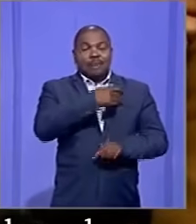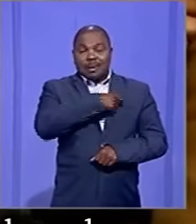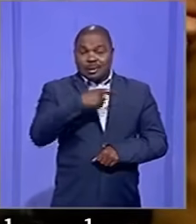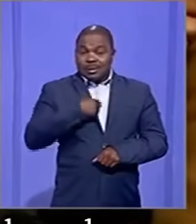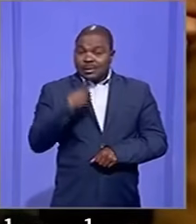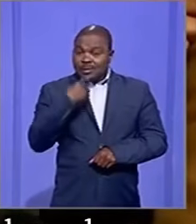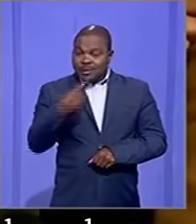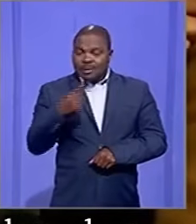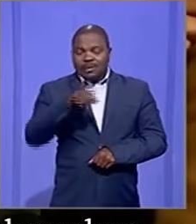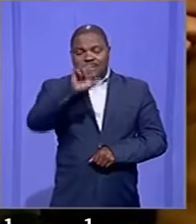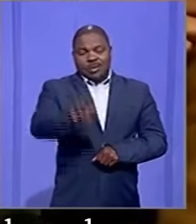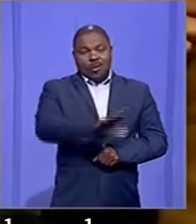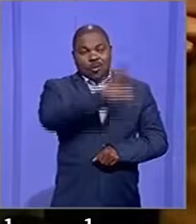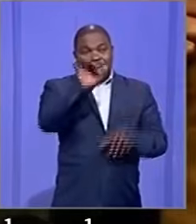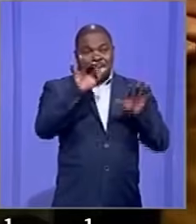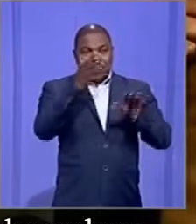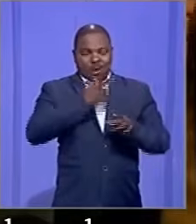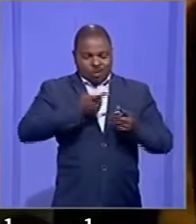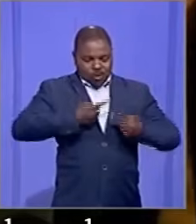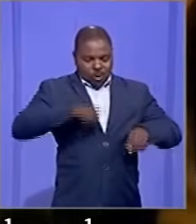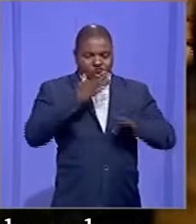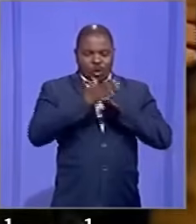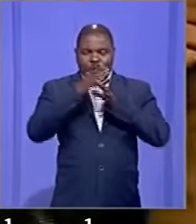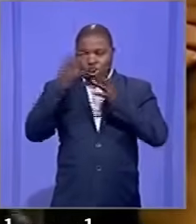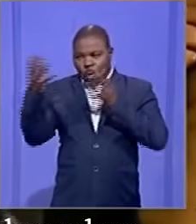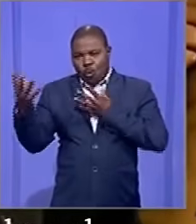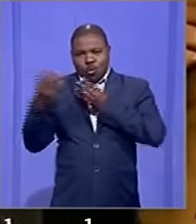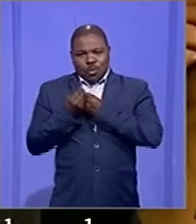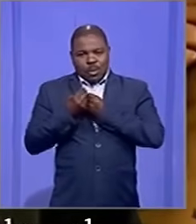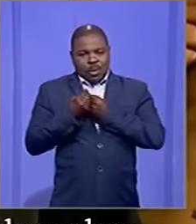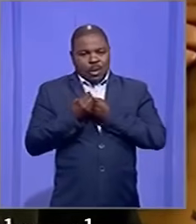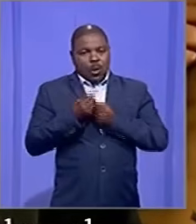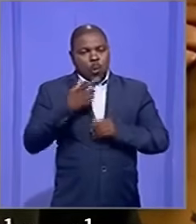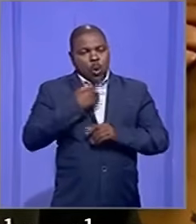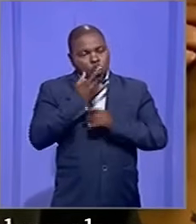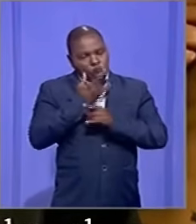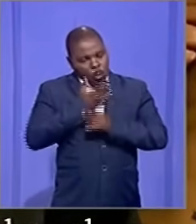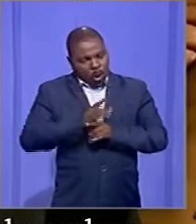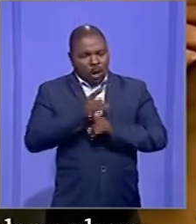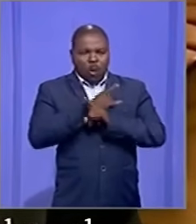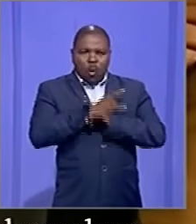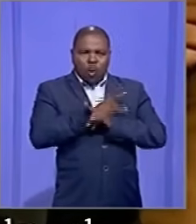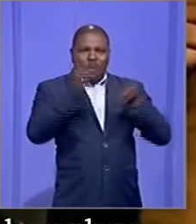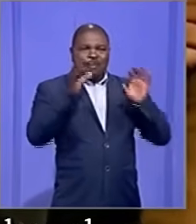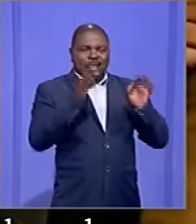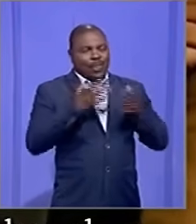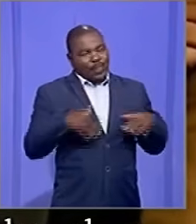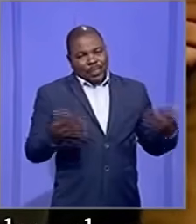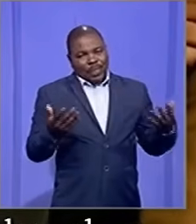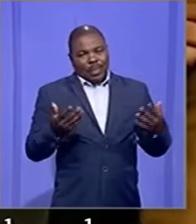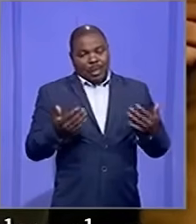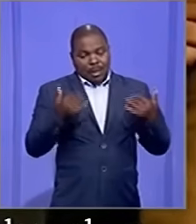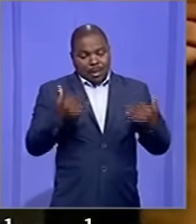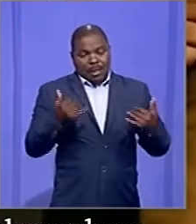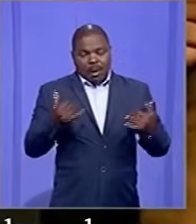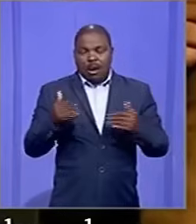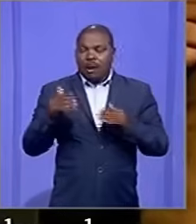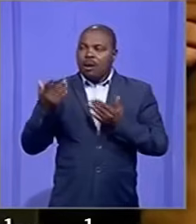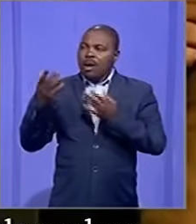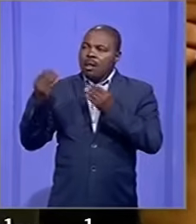work together. So we don't have outright majority. Even in this instance, we have lower numbers.